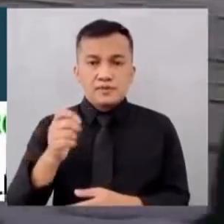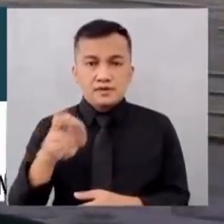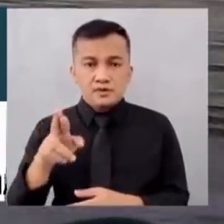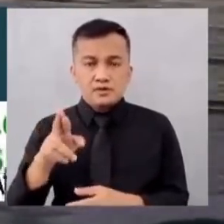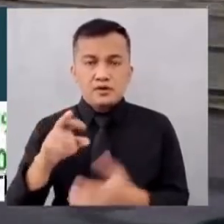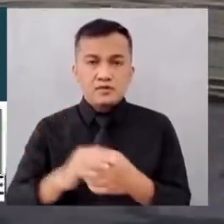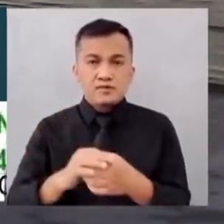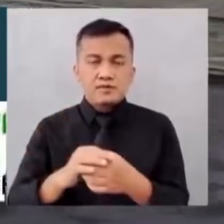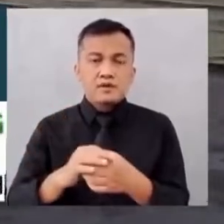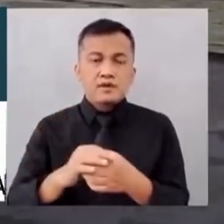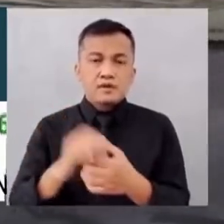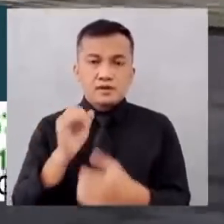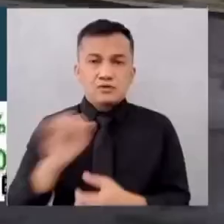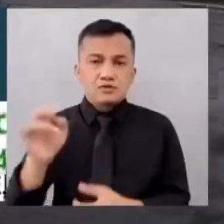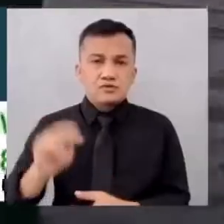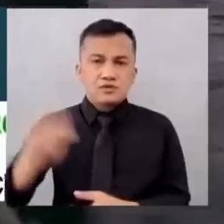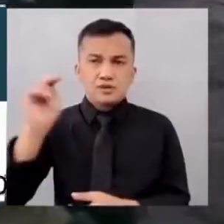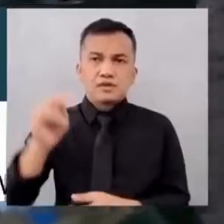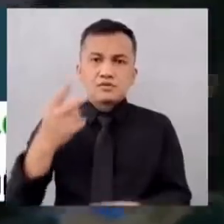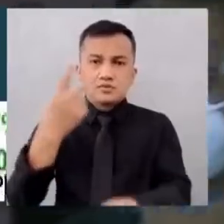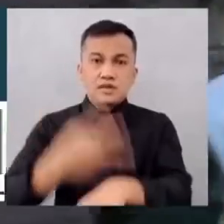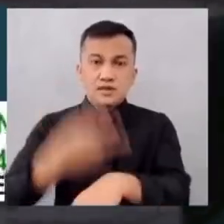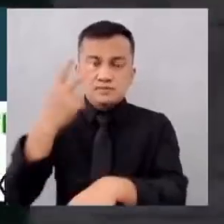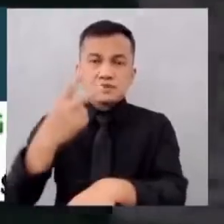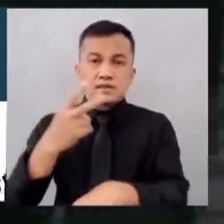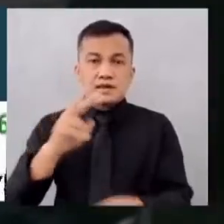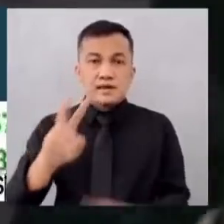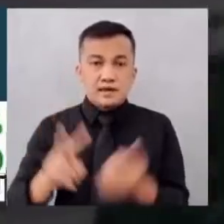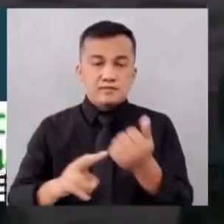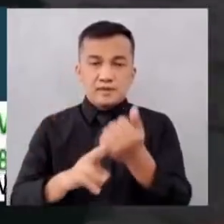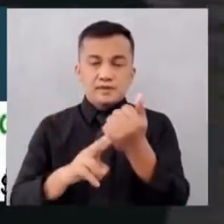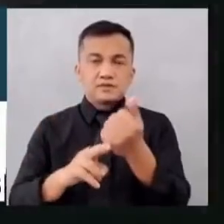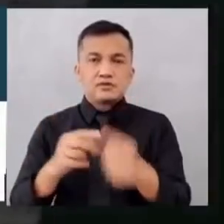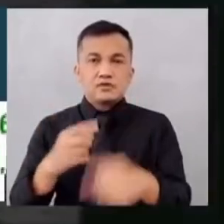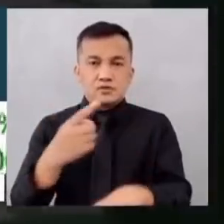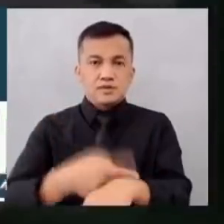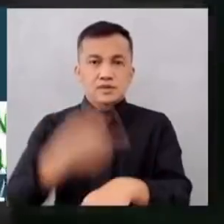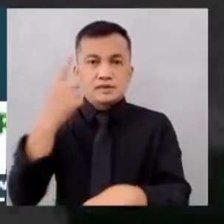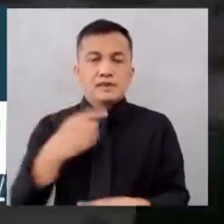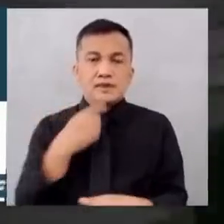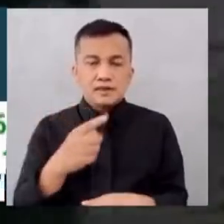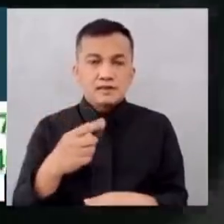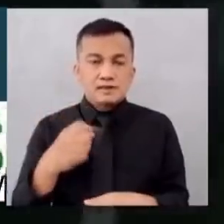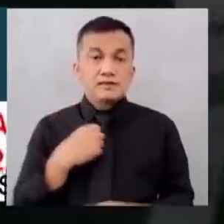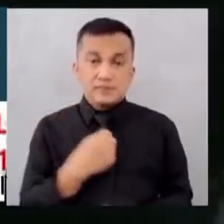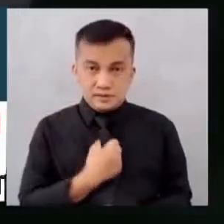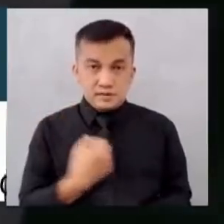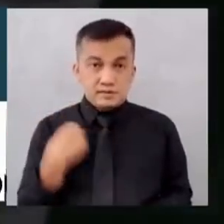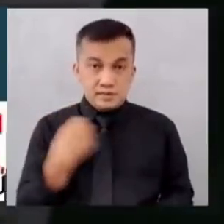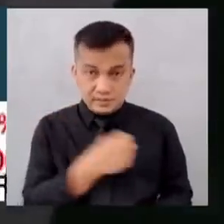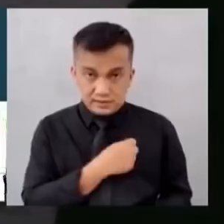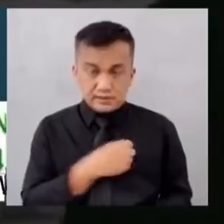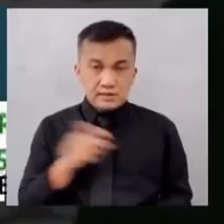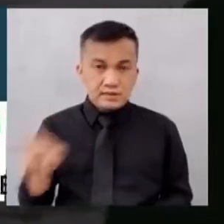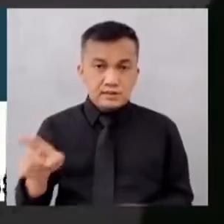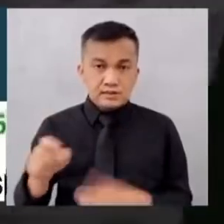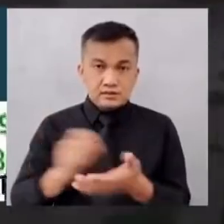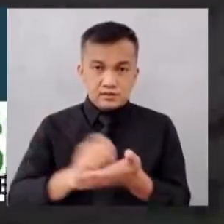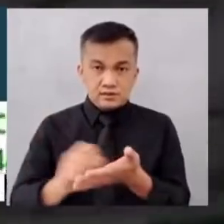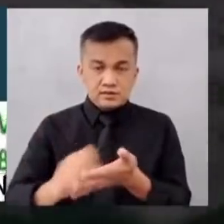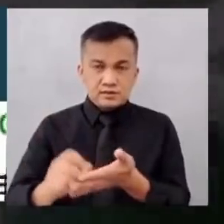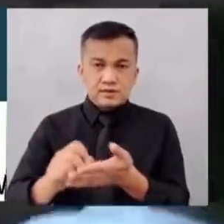governor for a single term. As to the laws he passed during his stint at the Senate, he authored the Philippine